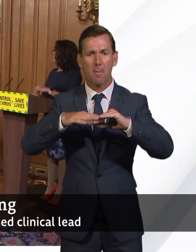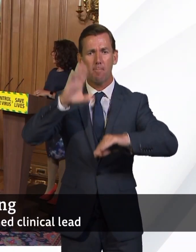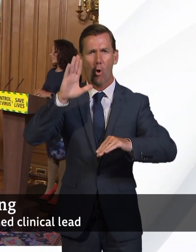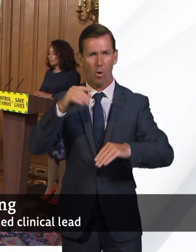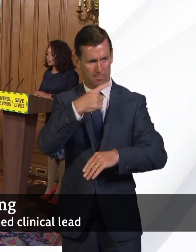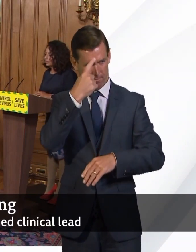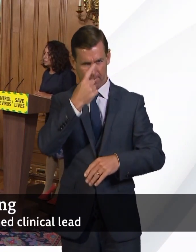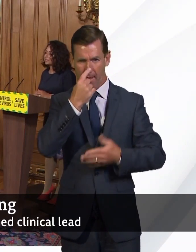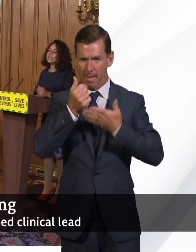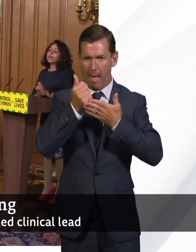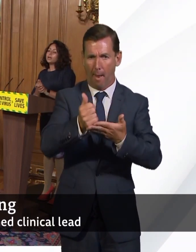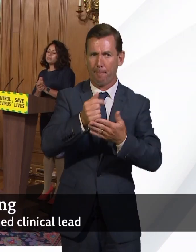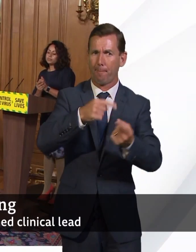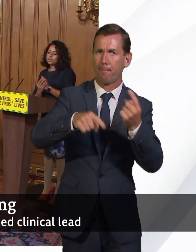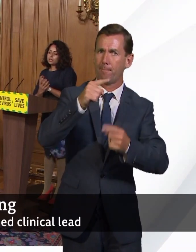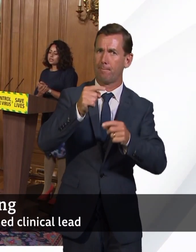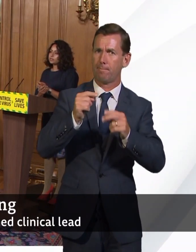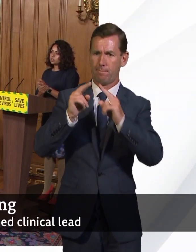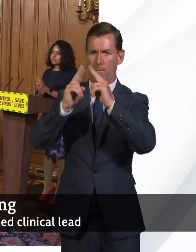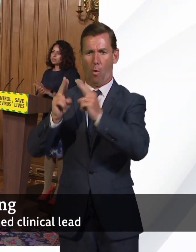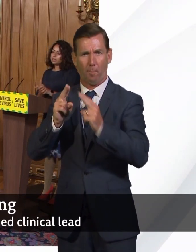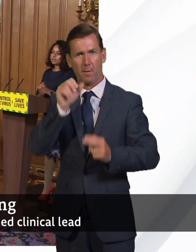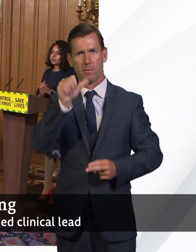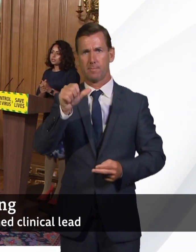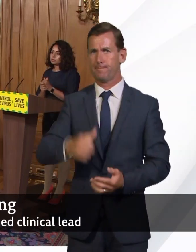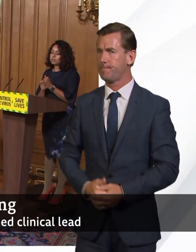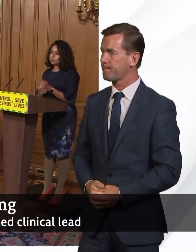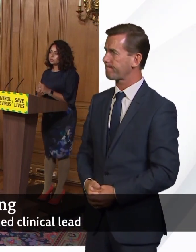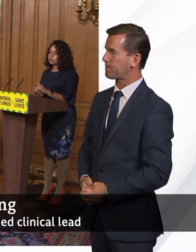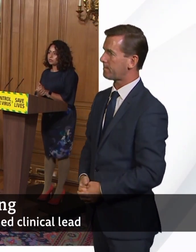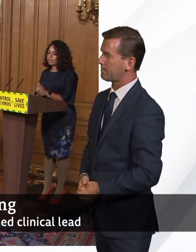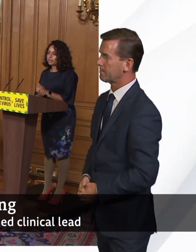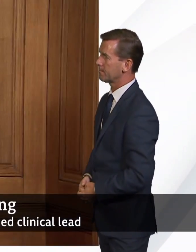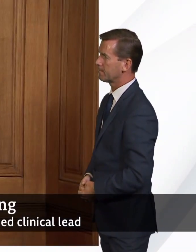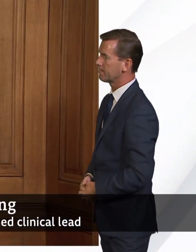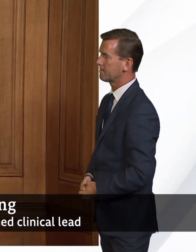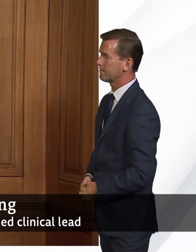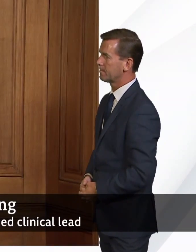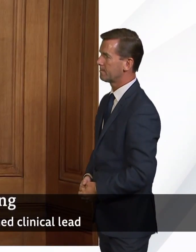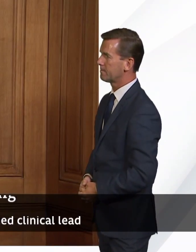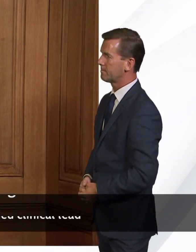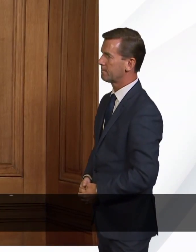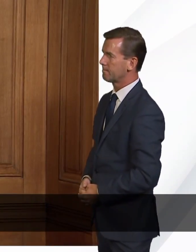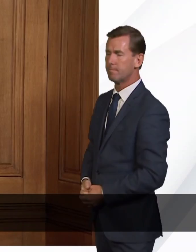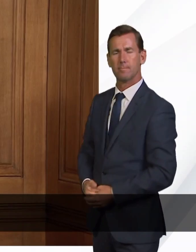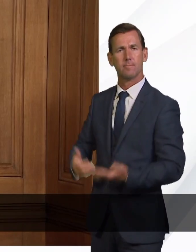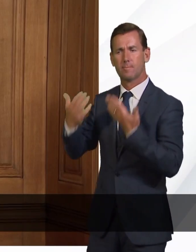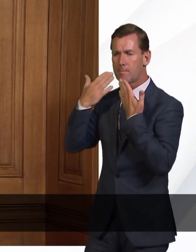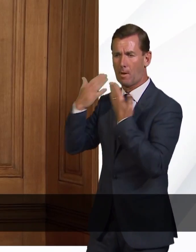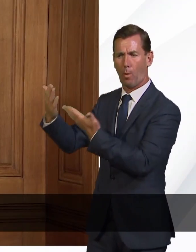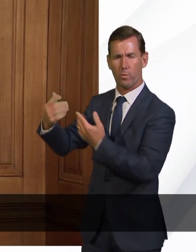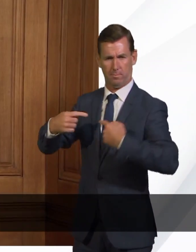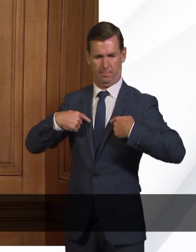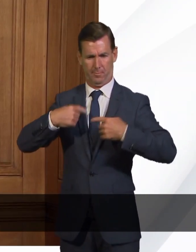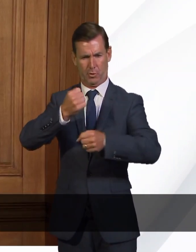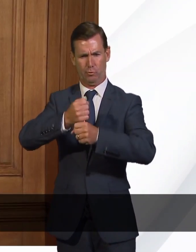every care home. Yeah, thank you, Matt. Look, as a GP, I know that it's really important to offer care to all of our residents, whether you're in a care